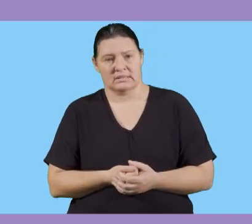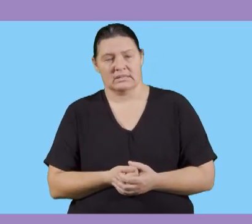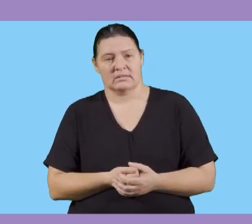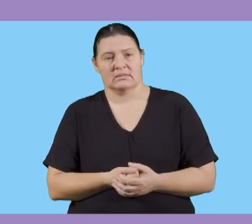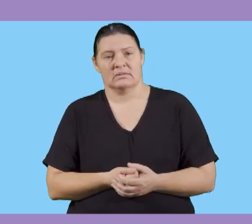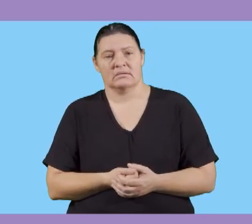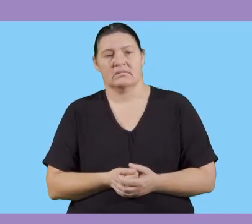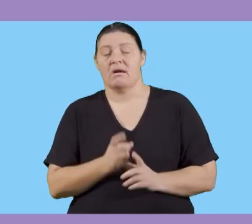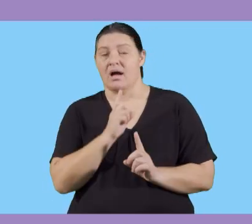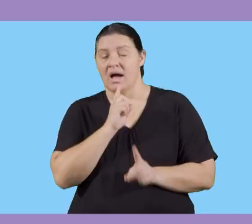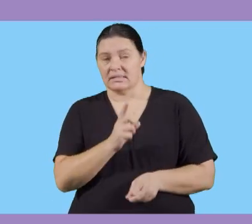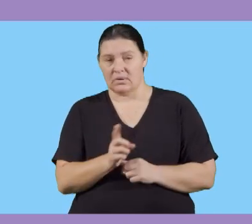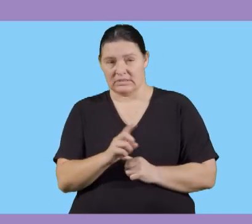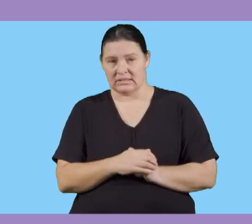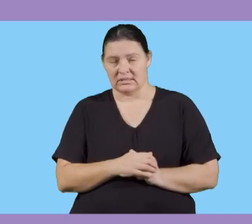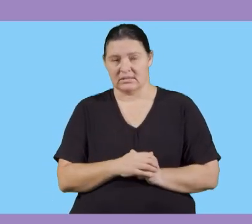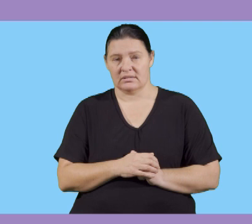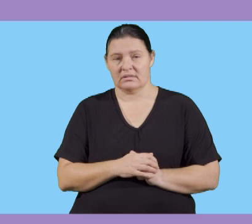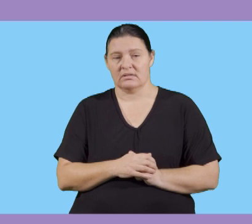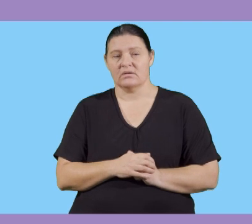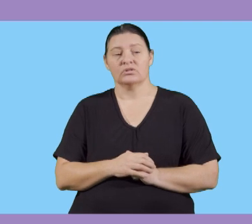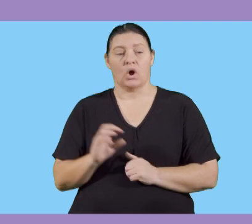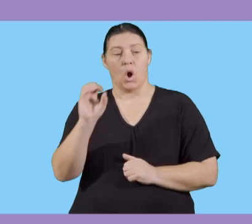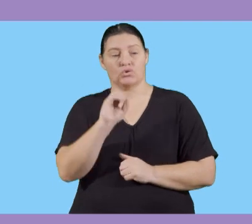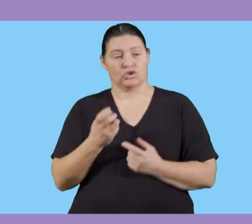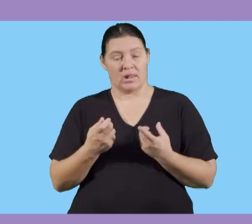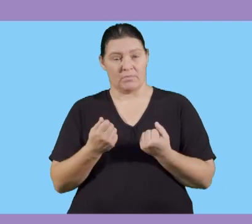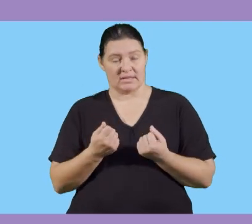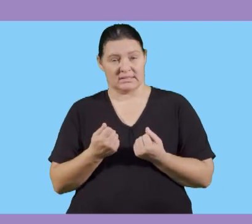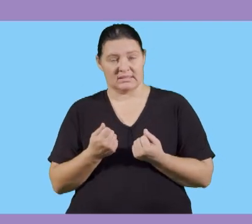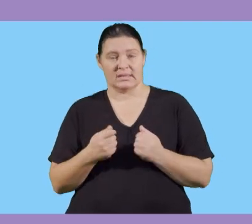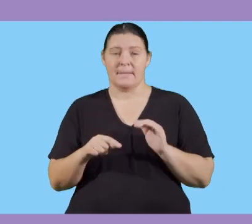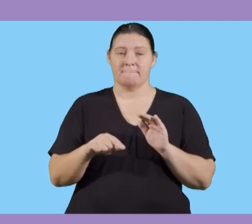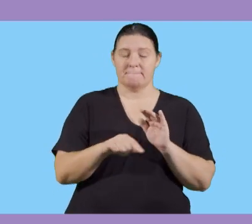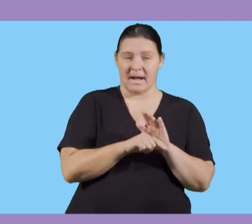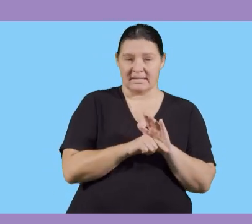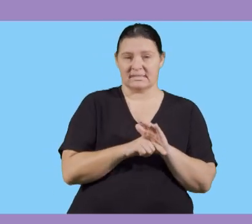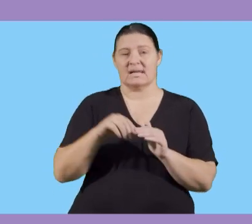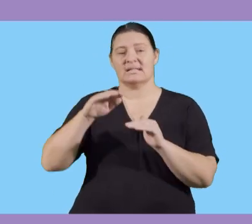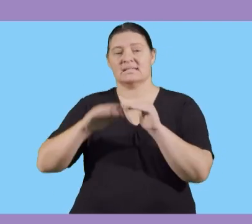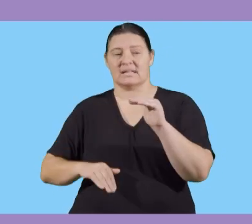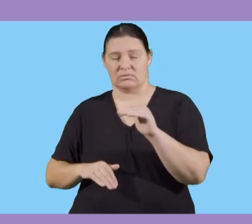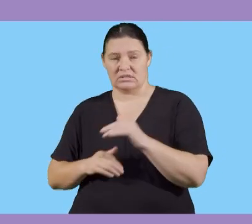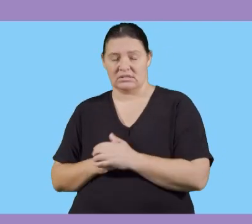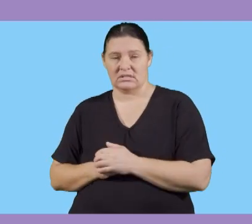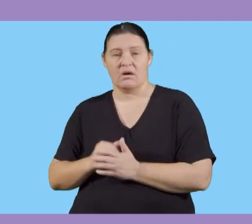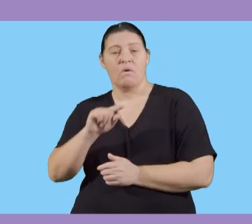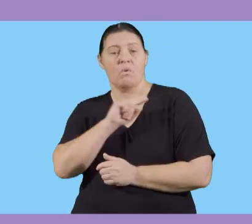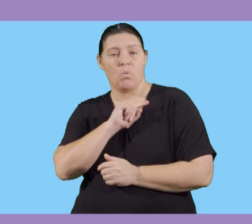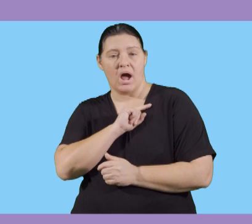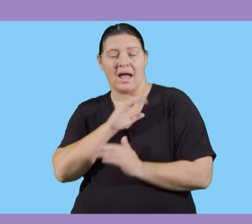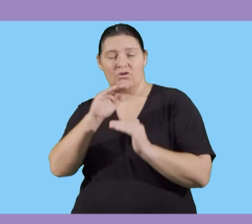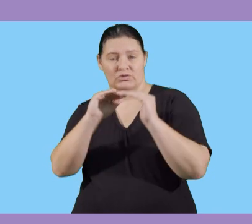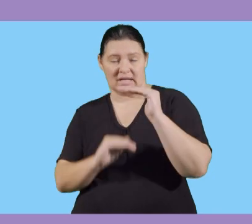So our answer we are going to find by saying the original price minus the discount, because remember this is